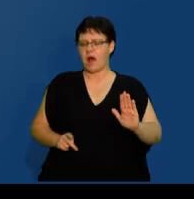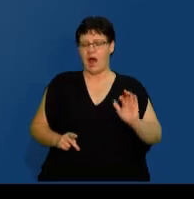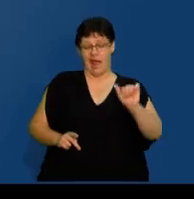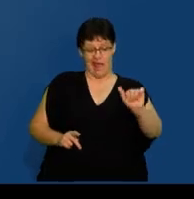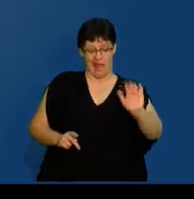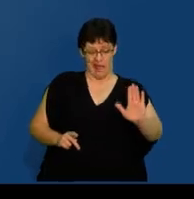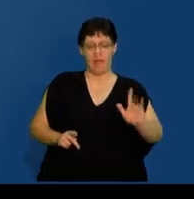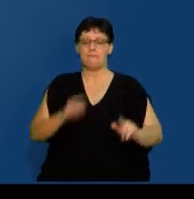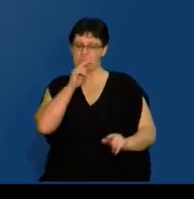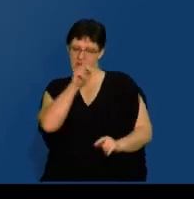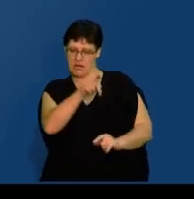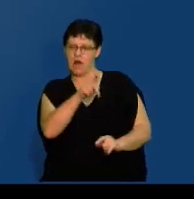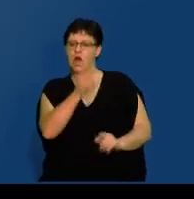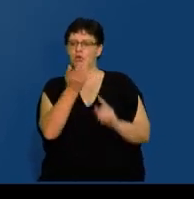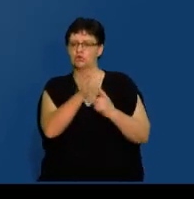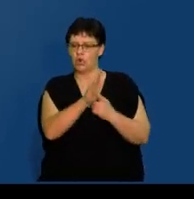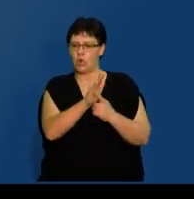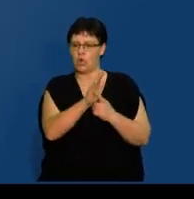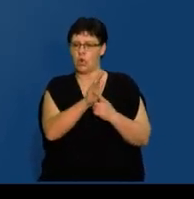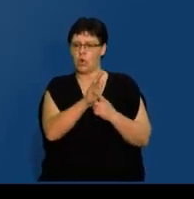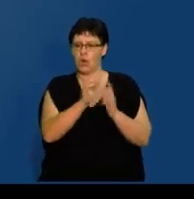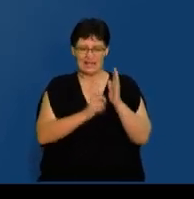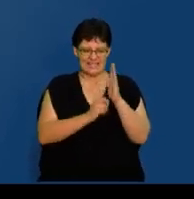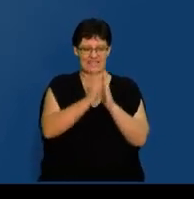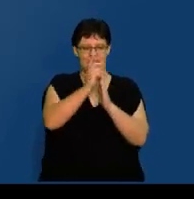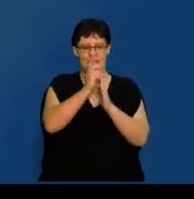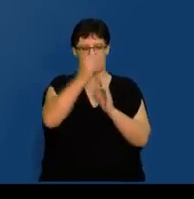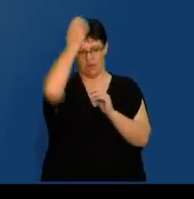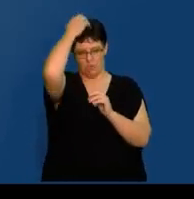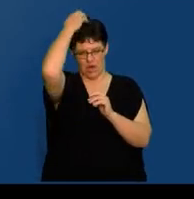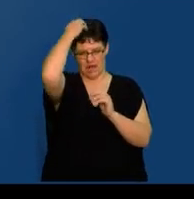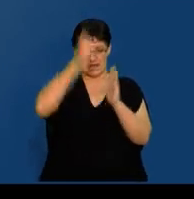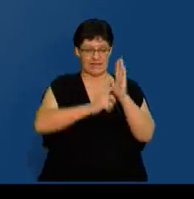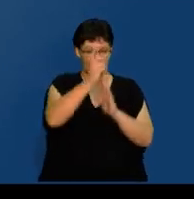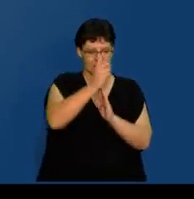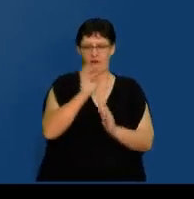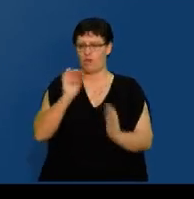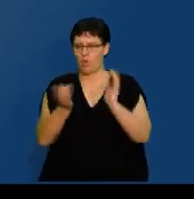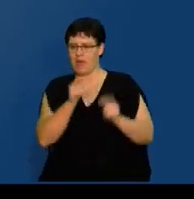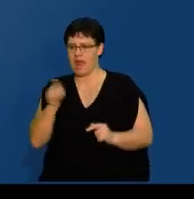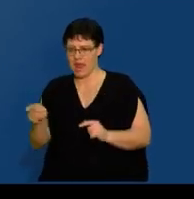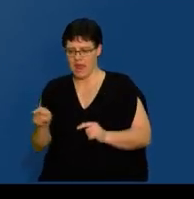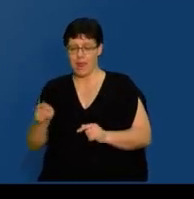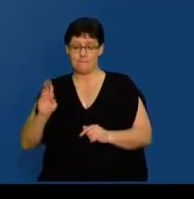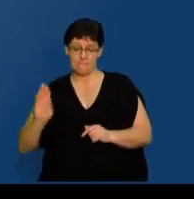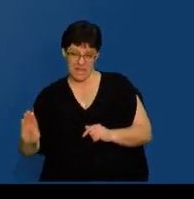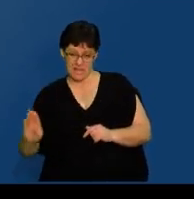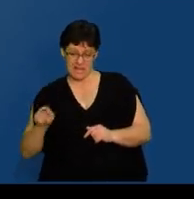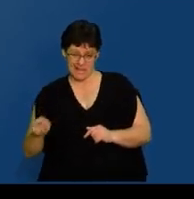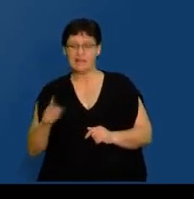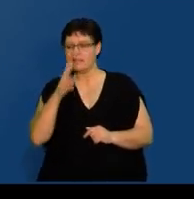human-like skull shows a significant development of the brain. If we compare that to skull B, you can